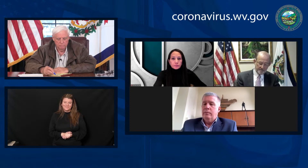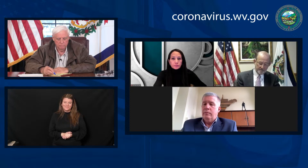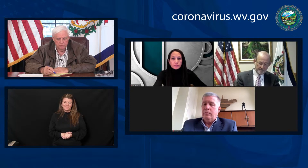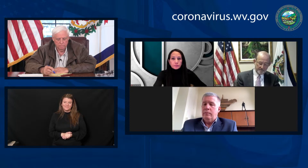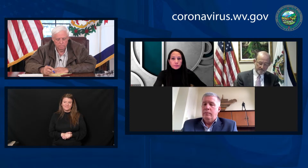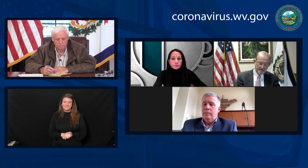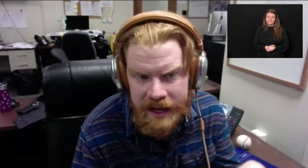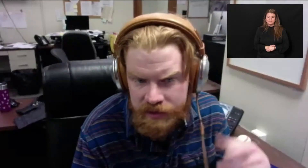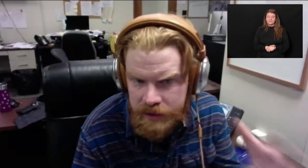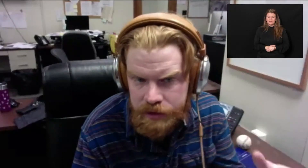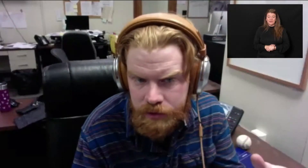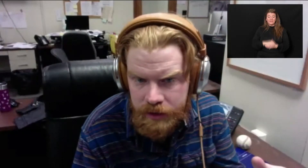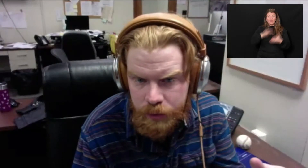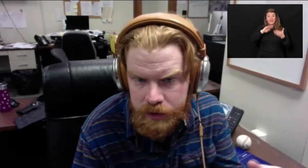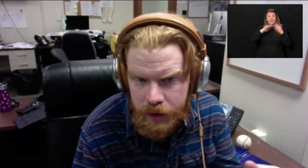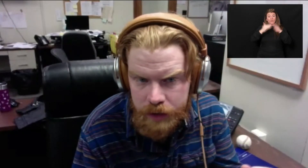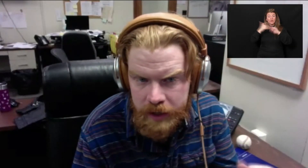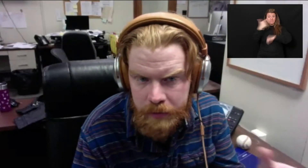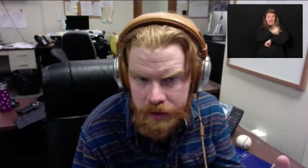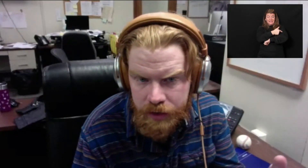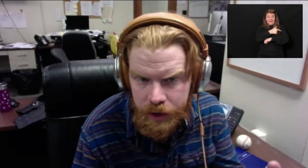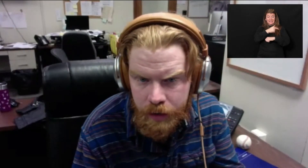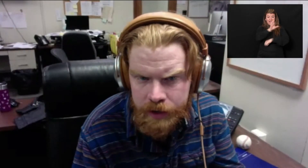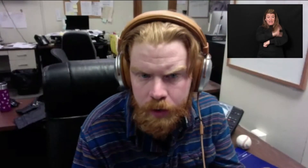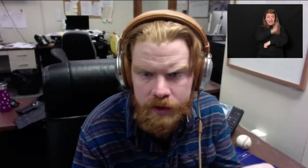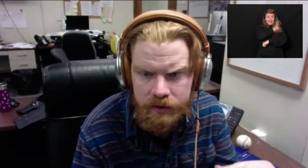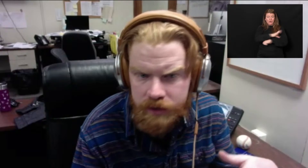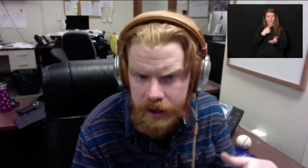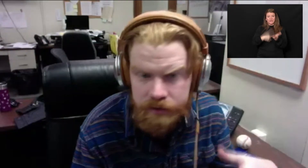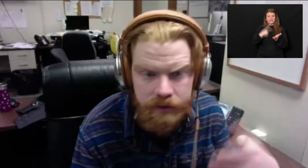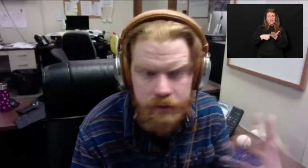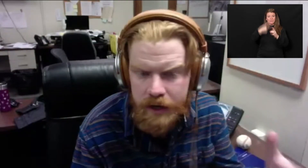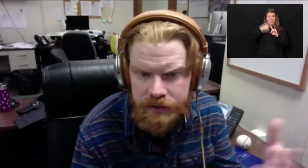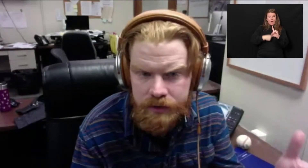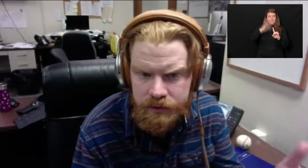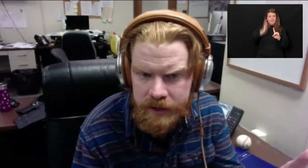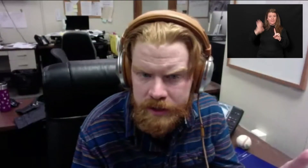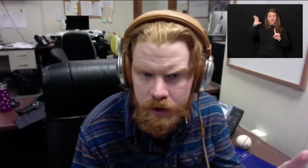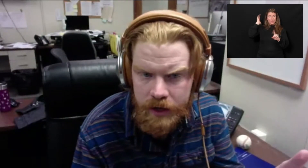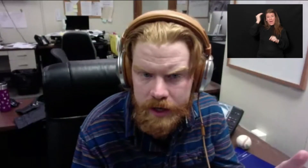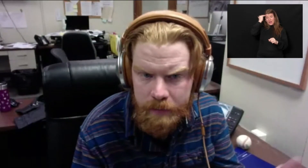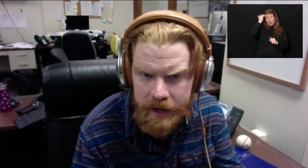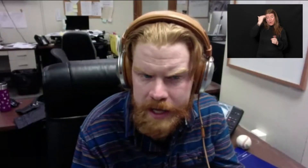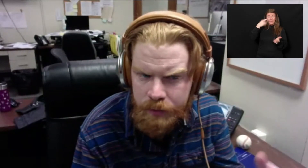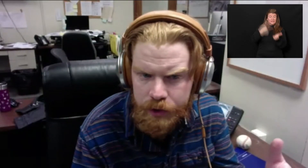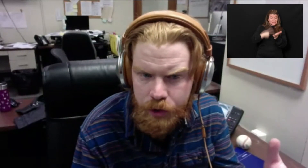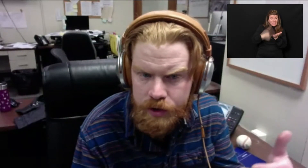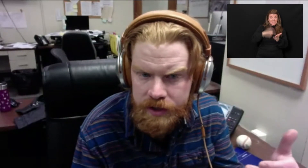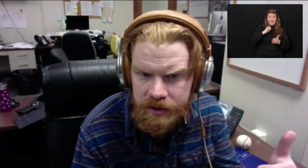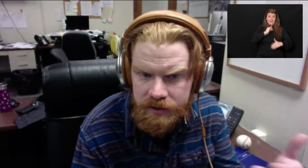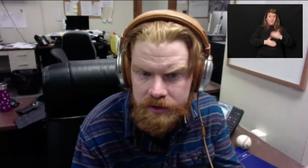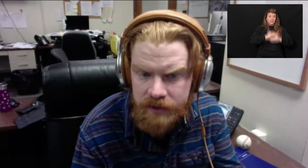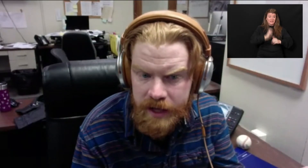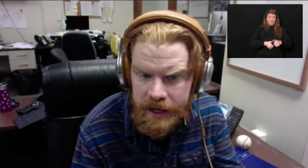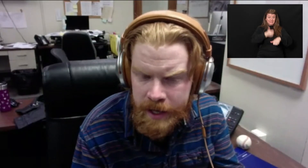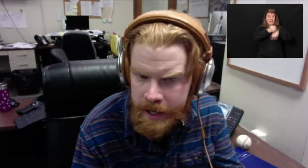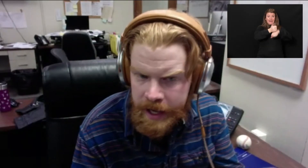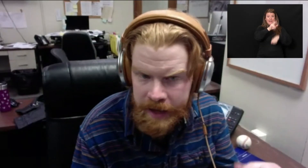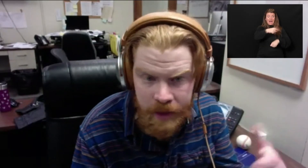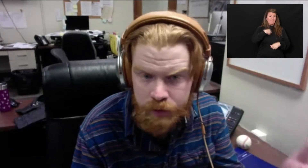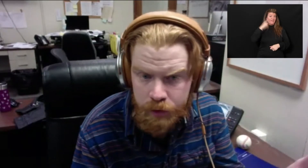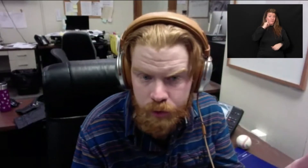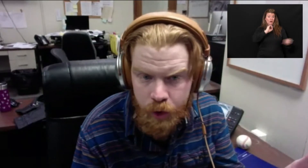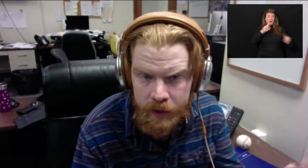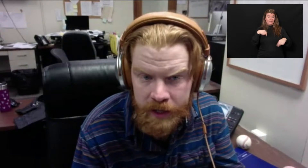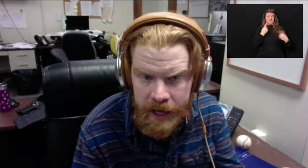minority community vaccination clinics we talked about a month ago. I know we discussed the process of setting all that up, but I hadn't really heard anything since that.